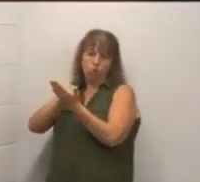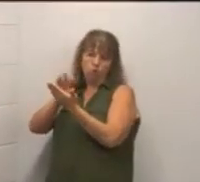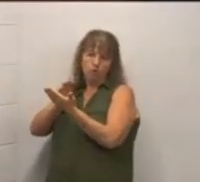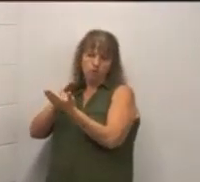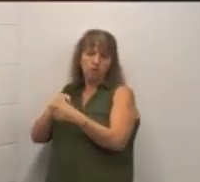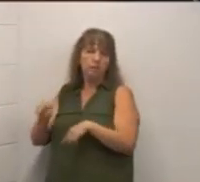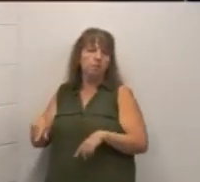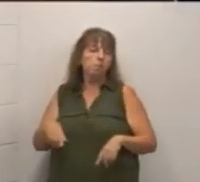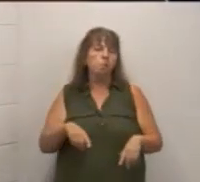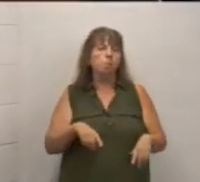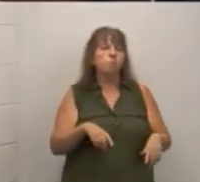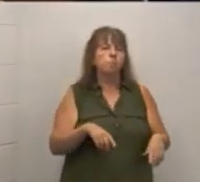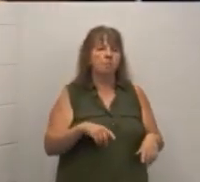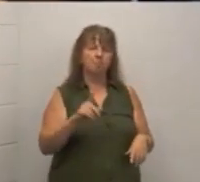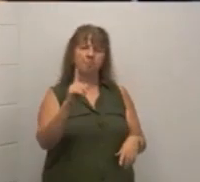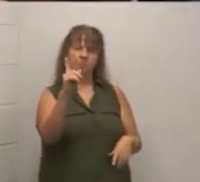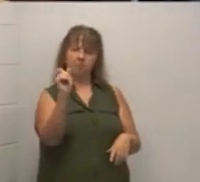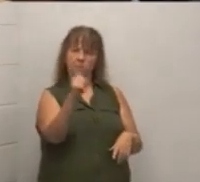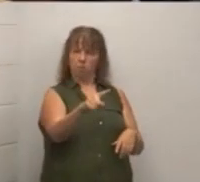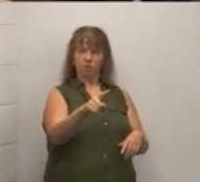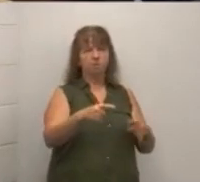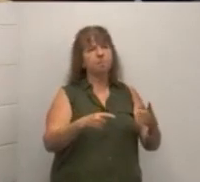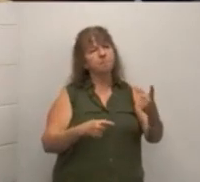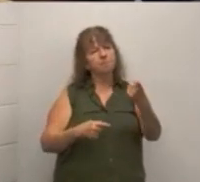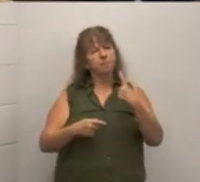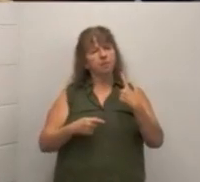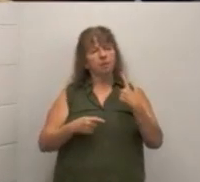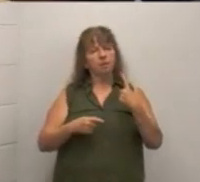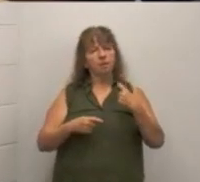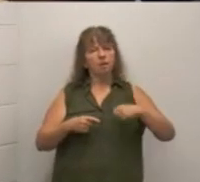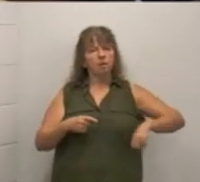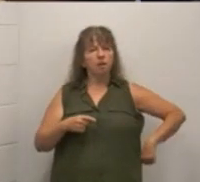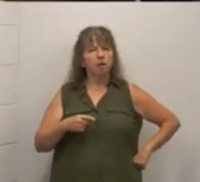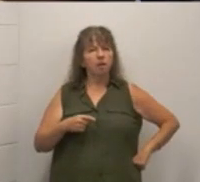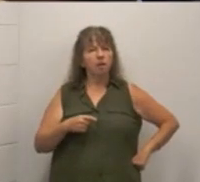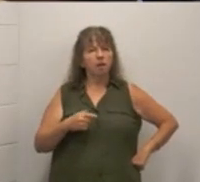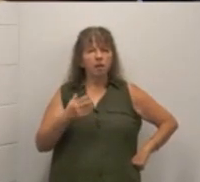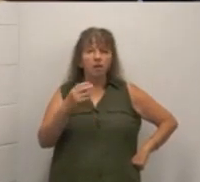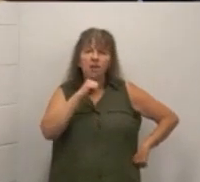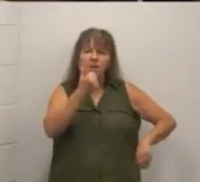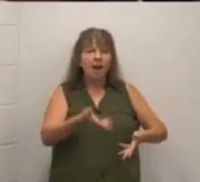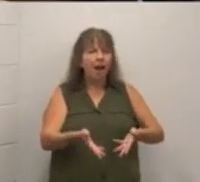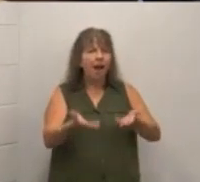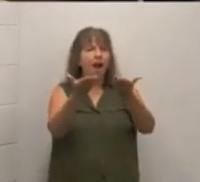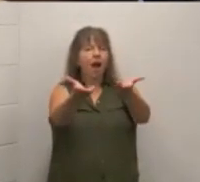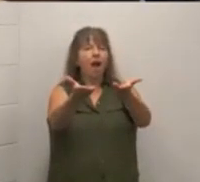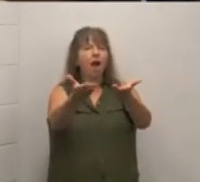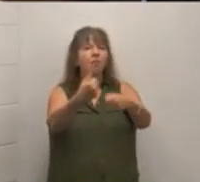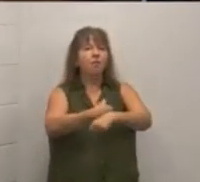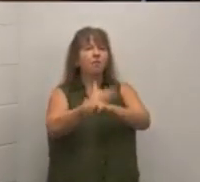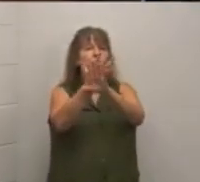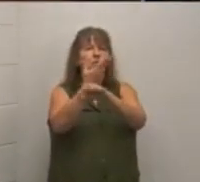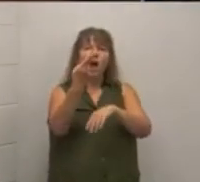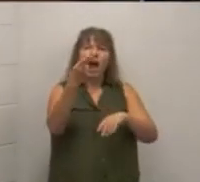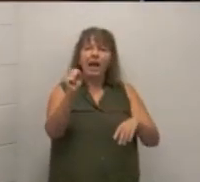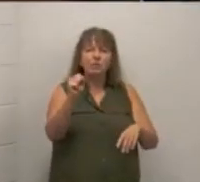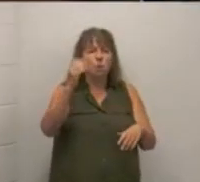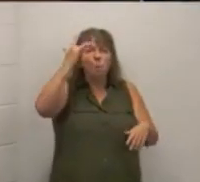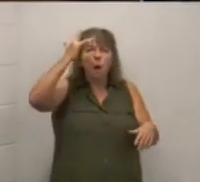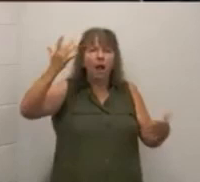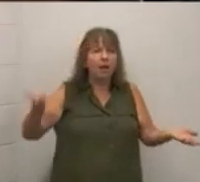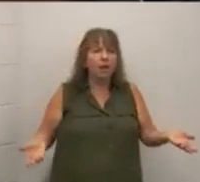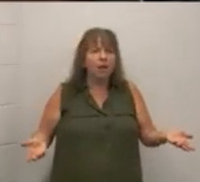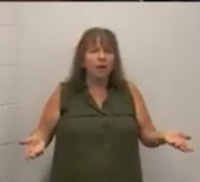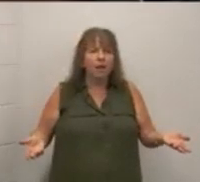I would like to know why the school district is not offering virtual classroom for high school students. Our Lady of Mercy High School and